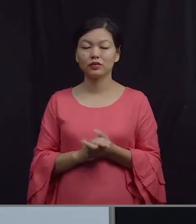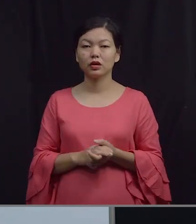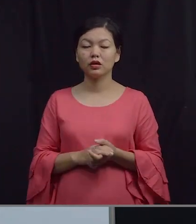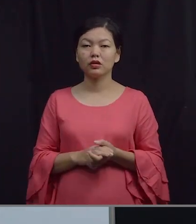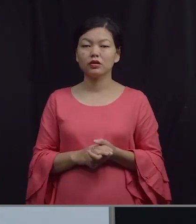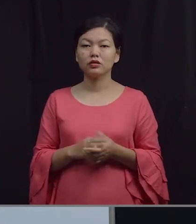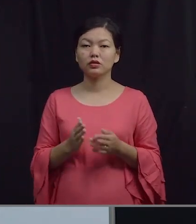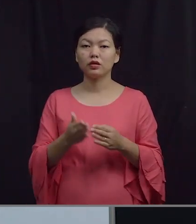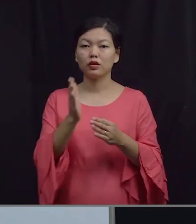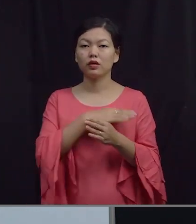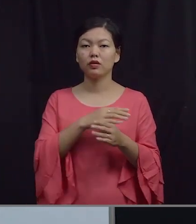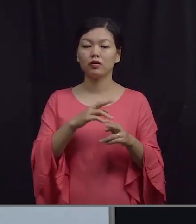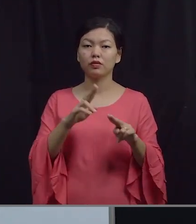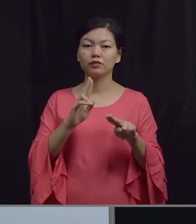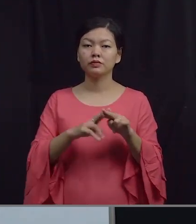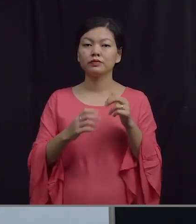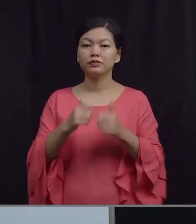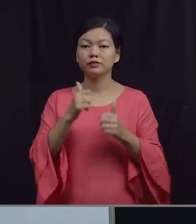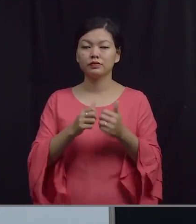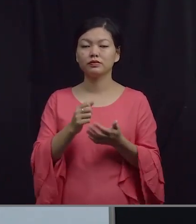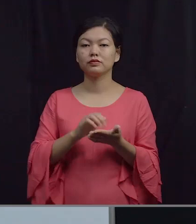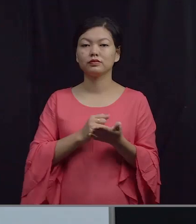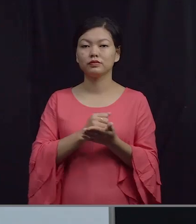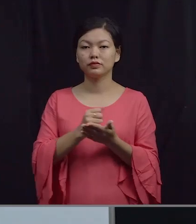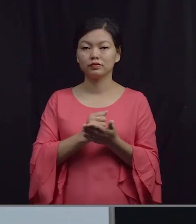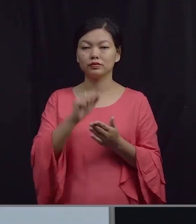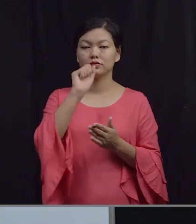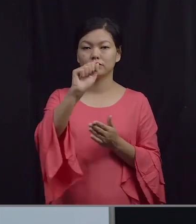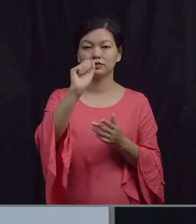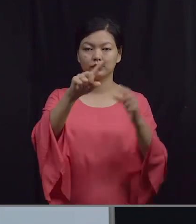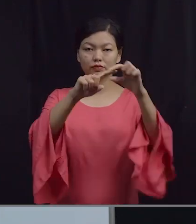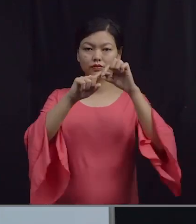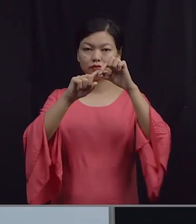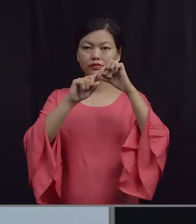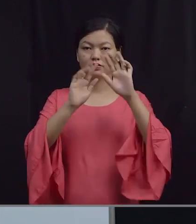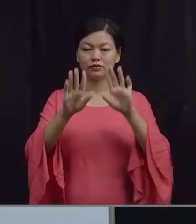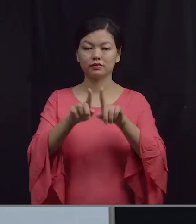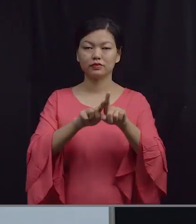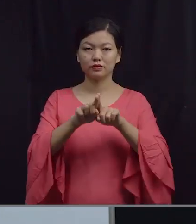exam. Okay, so you please go through the questions and you try to solve the other similar numericals example